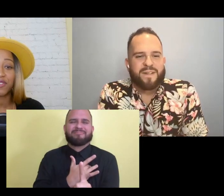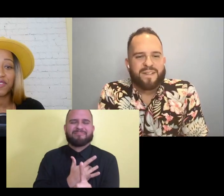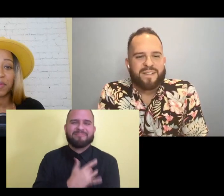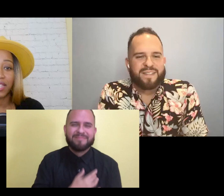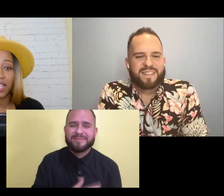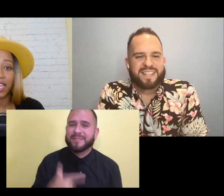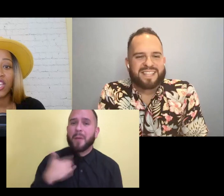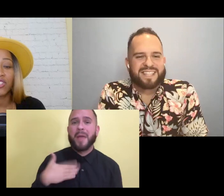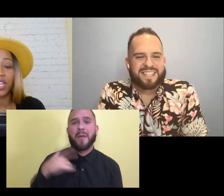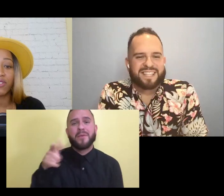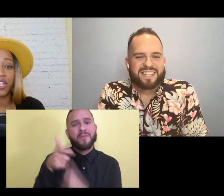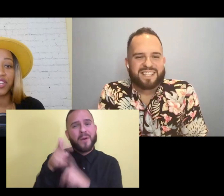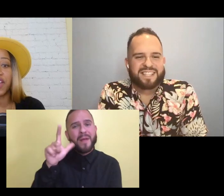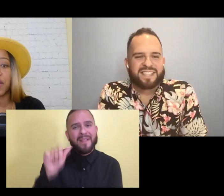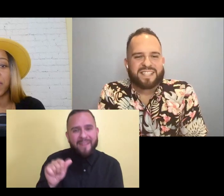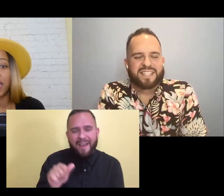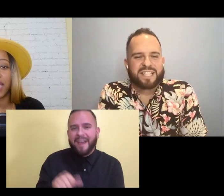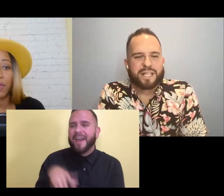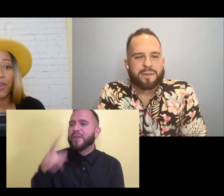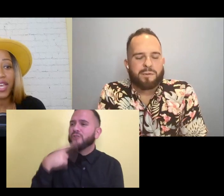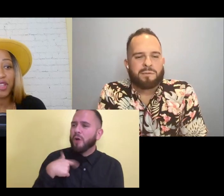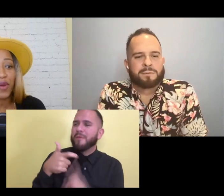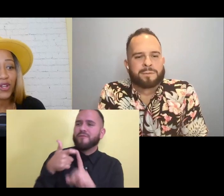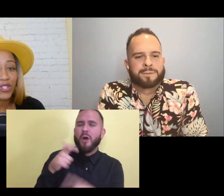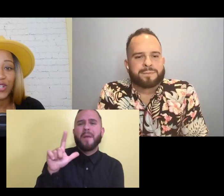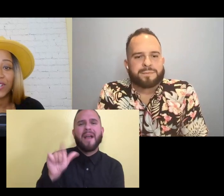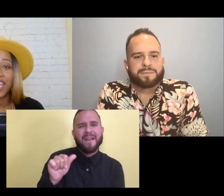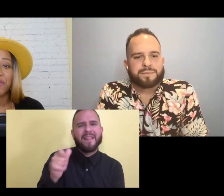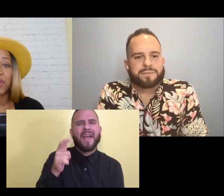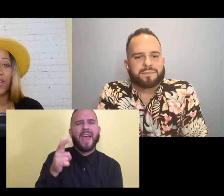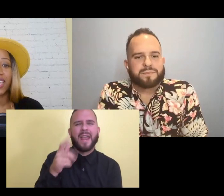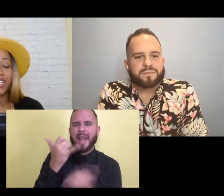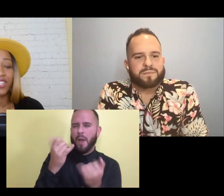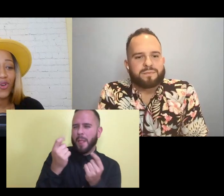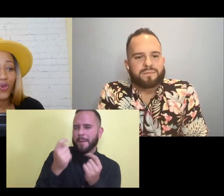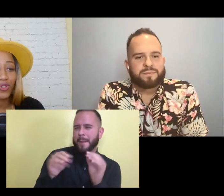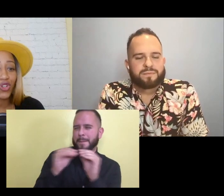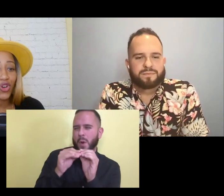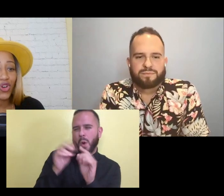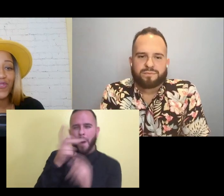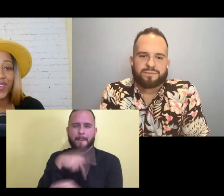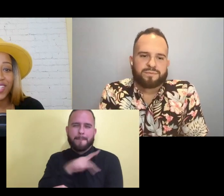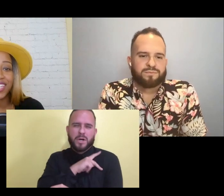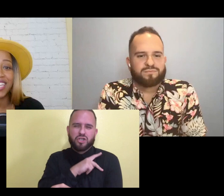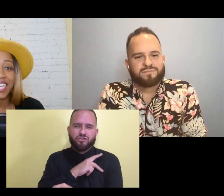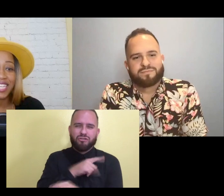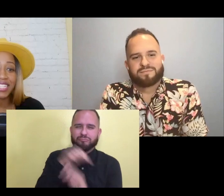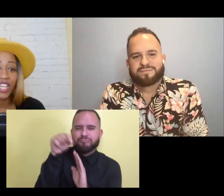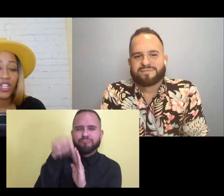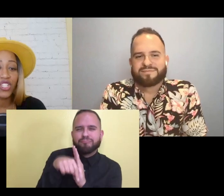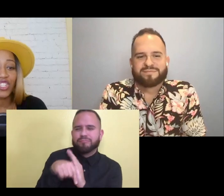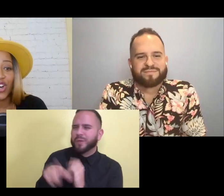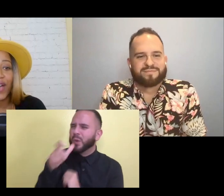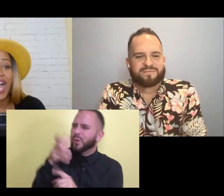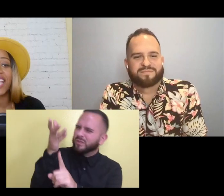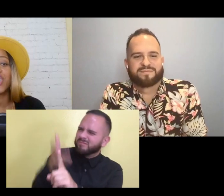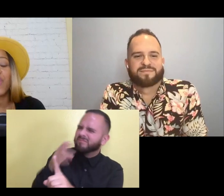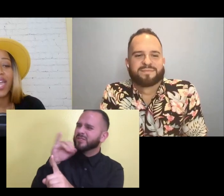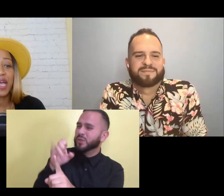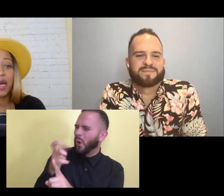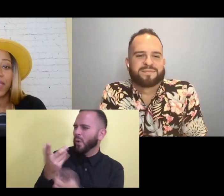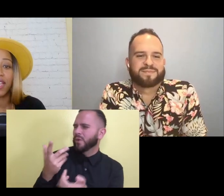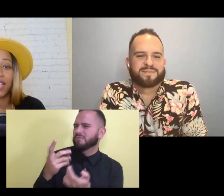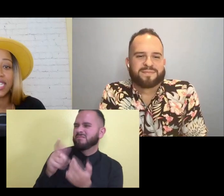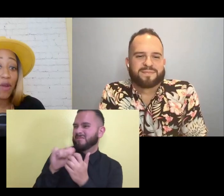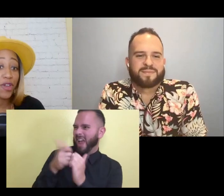happy that you're from LA. So like you said, you're from LA, and we're gonna get a little personal. We want to get to know who Joe really is. So how did you